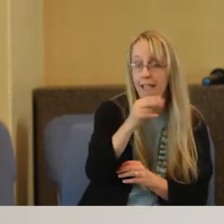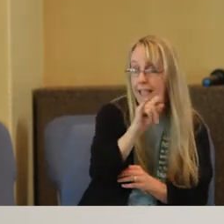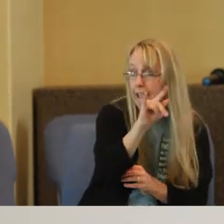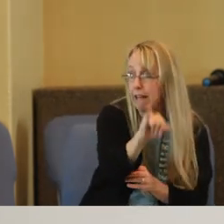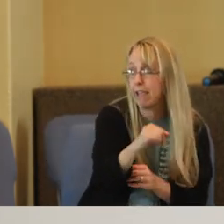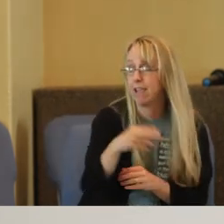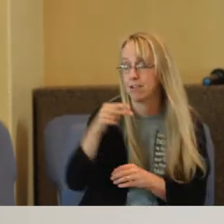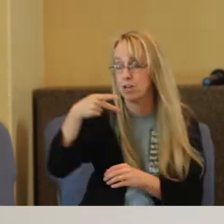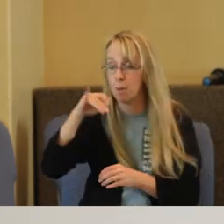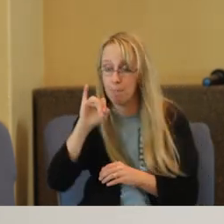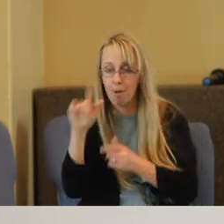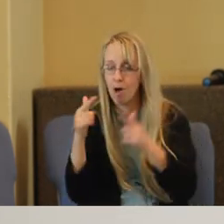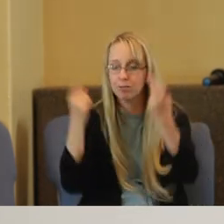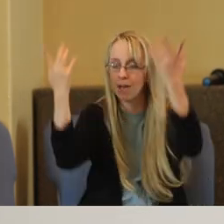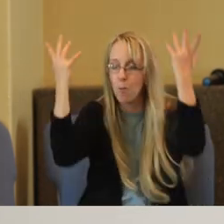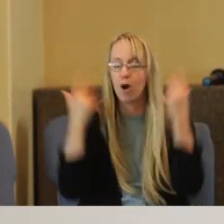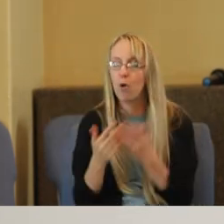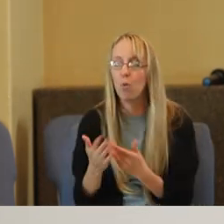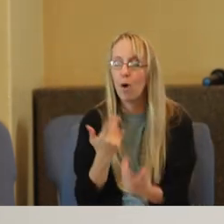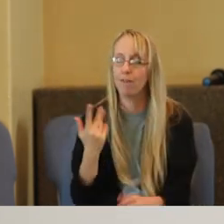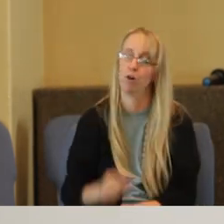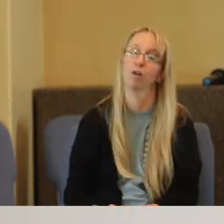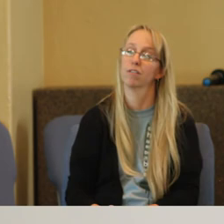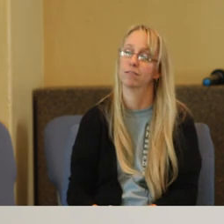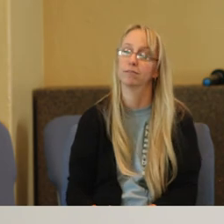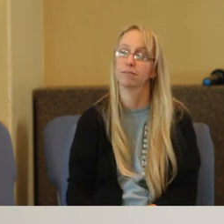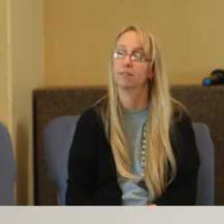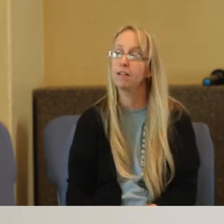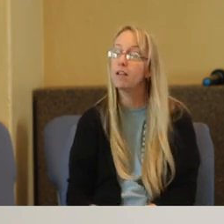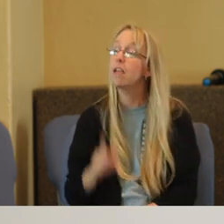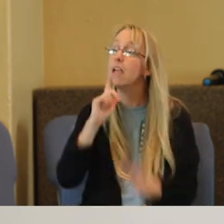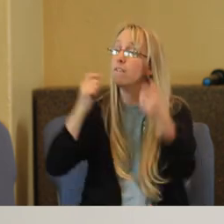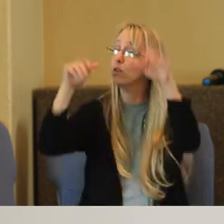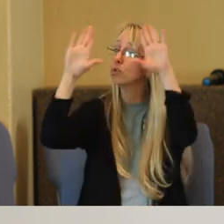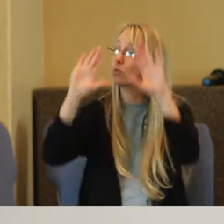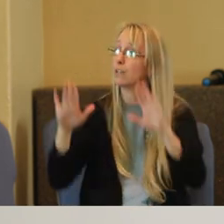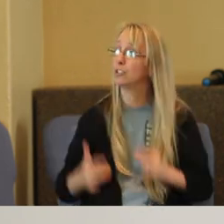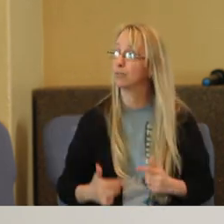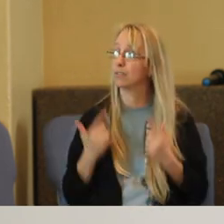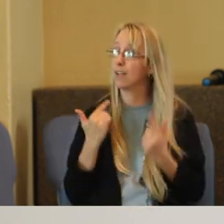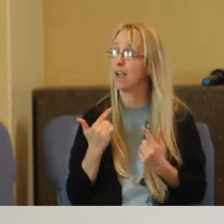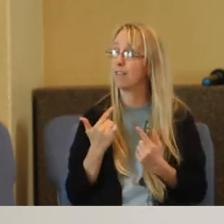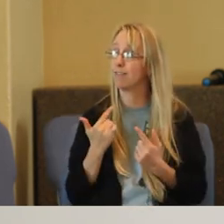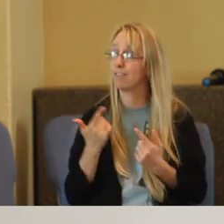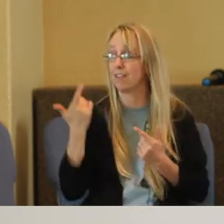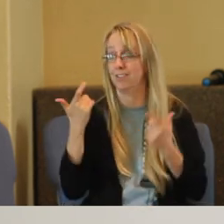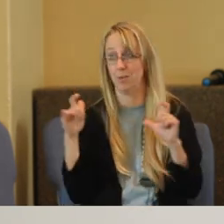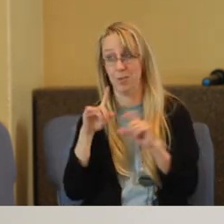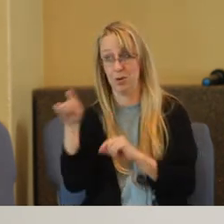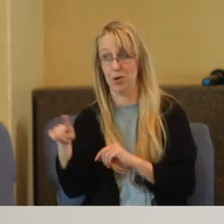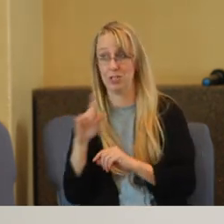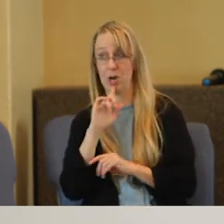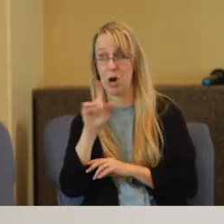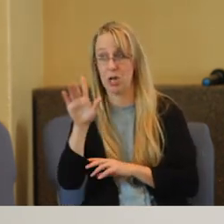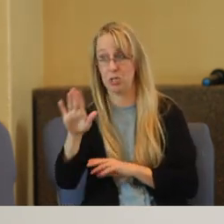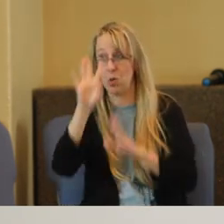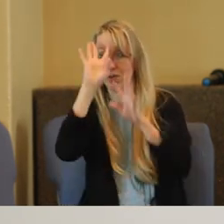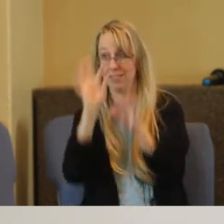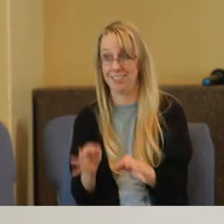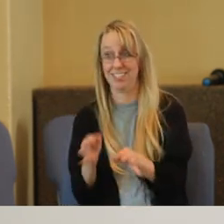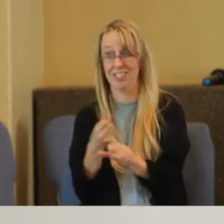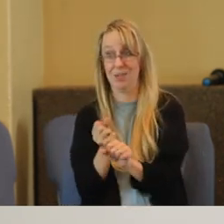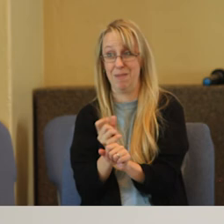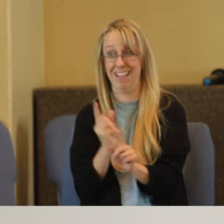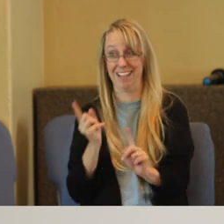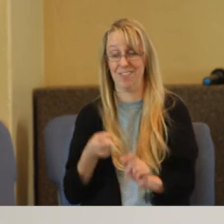or any place else for that matter? If you surrendered your life, here's the bigger question, is it your decision to make it all in the